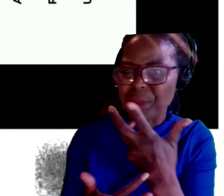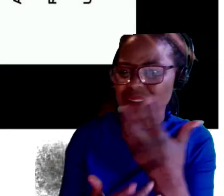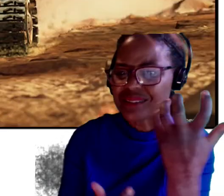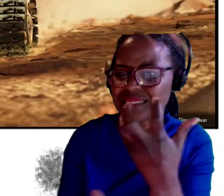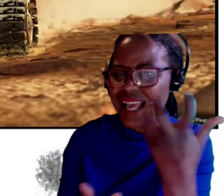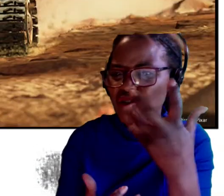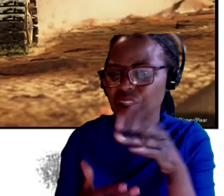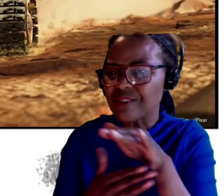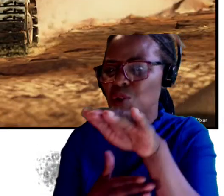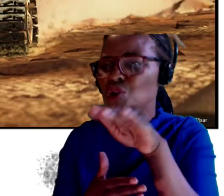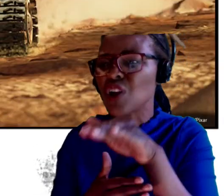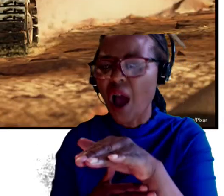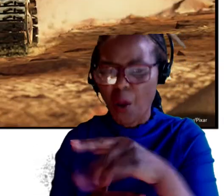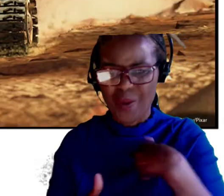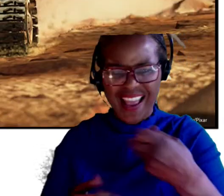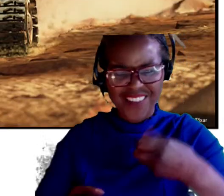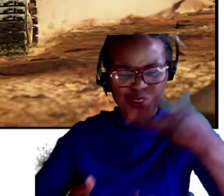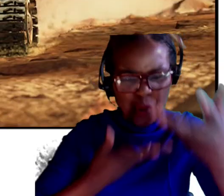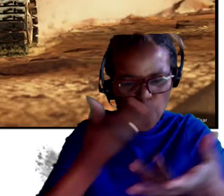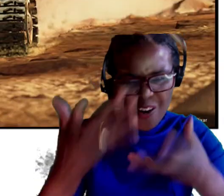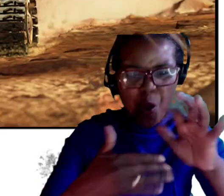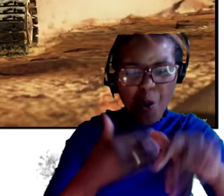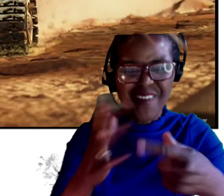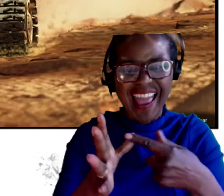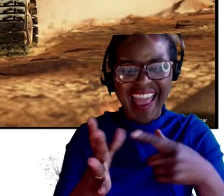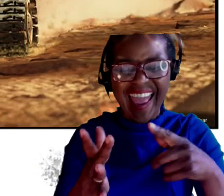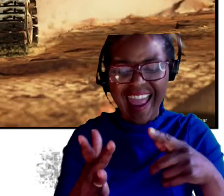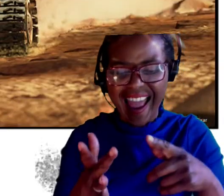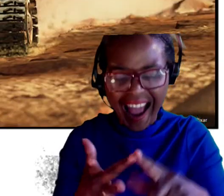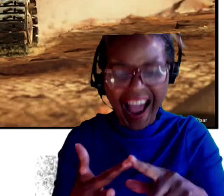about AI, all our anthropomorphic tales about